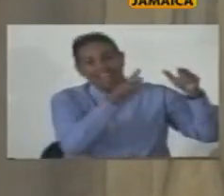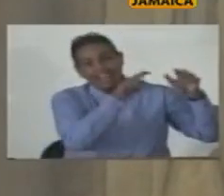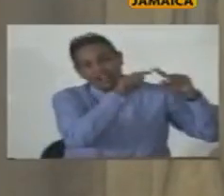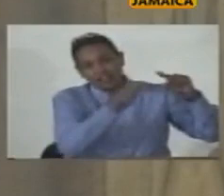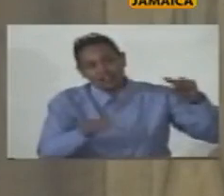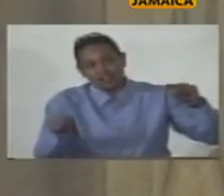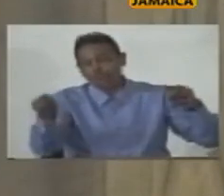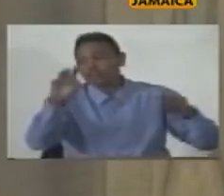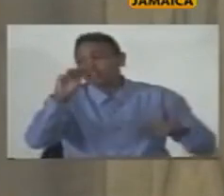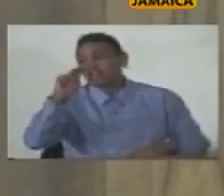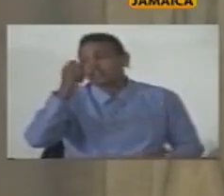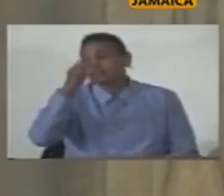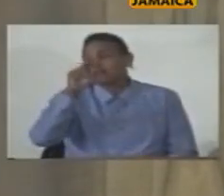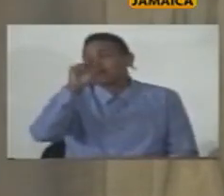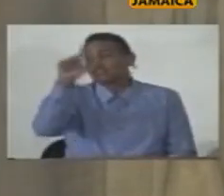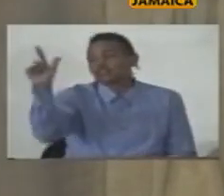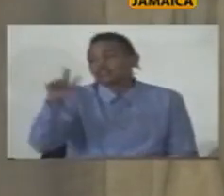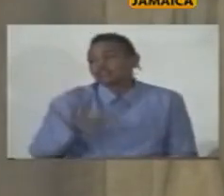to Mansion Mill.